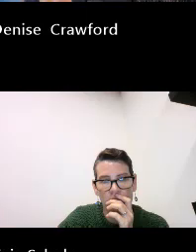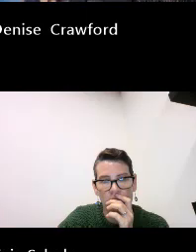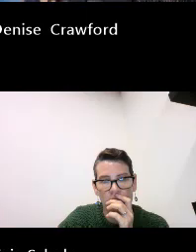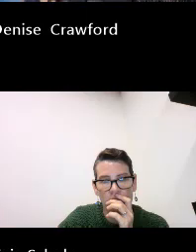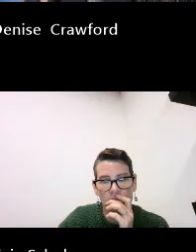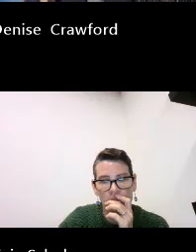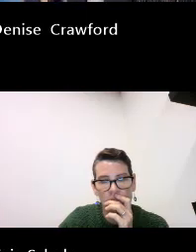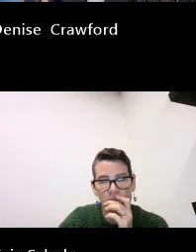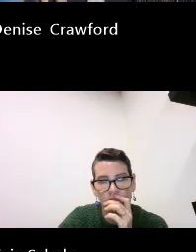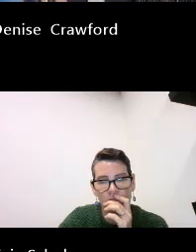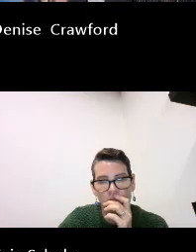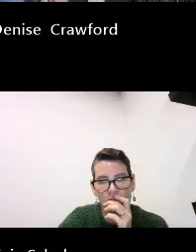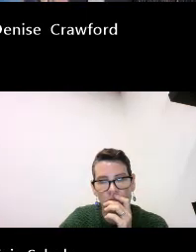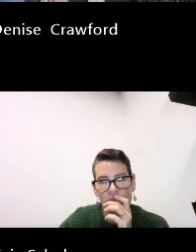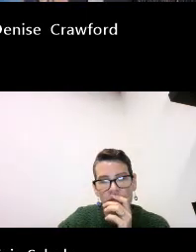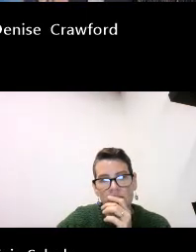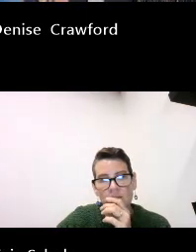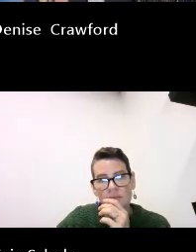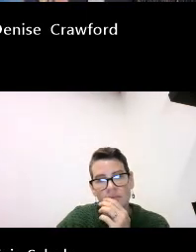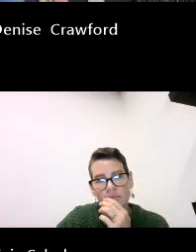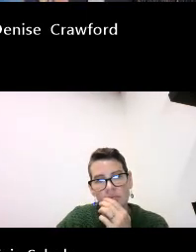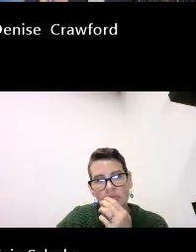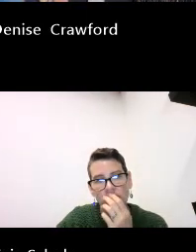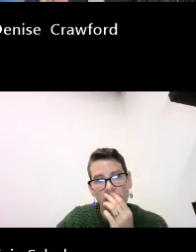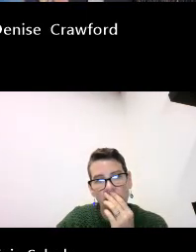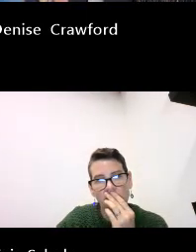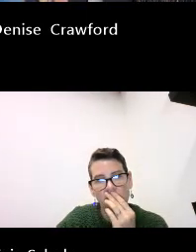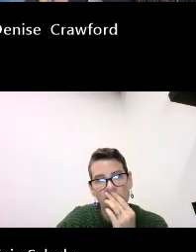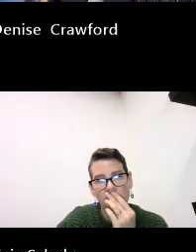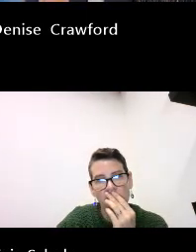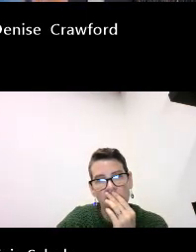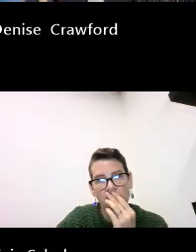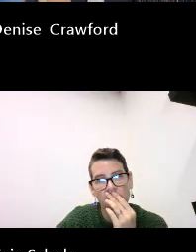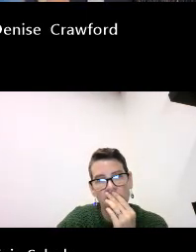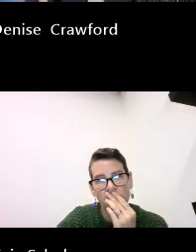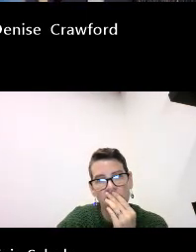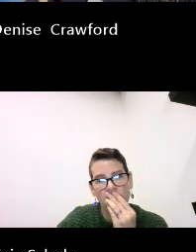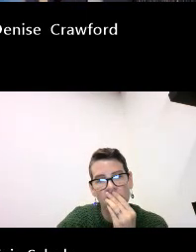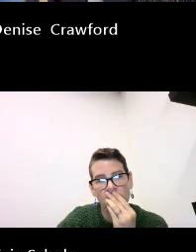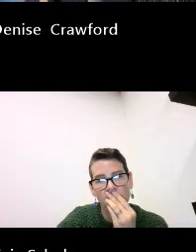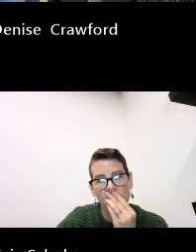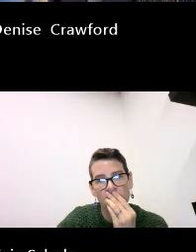really overzealous. And I think there are some peer support